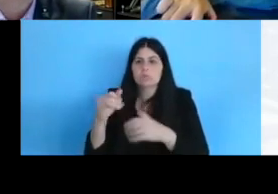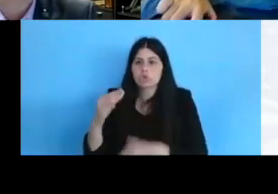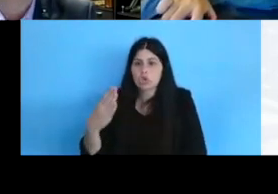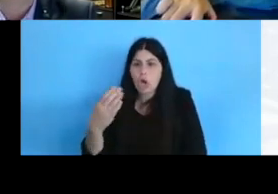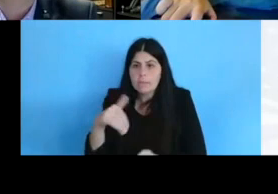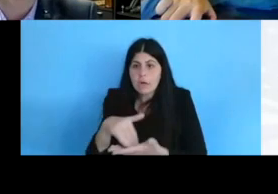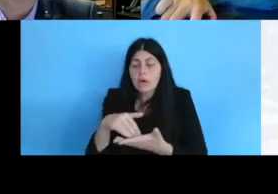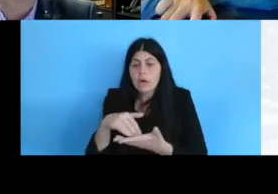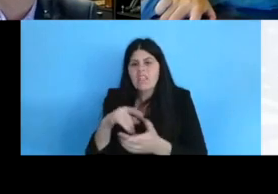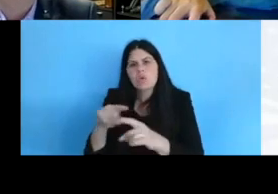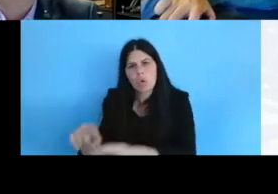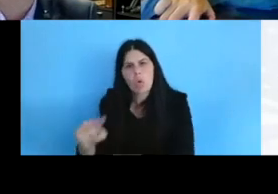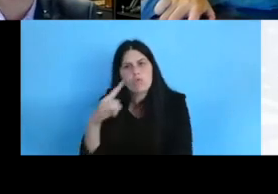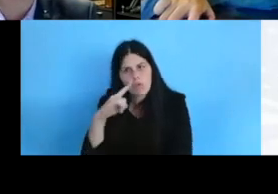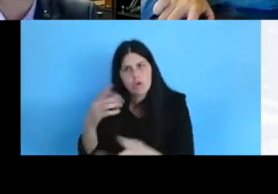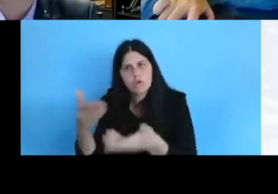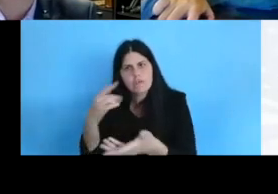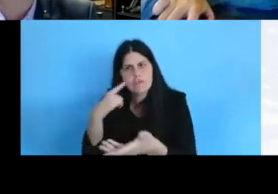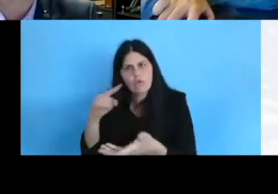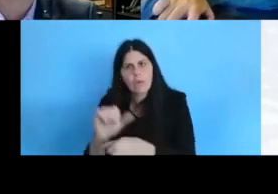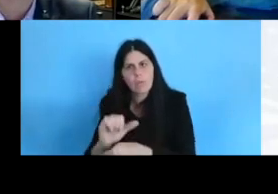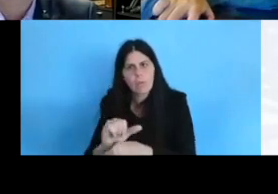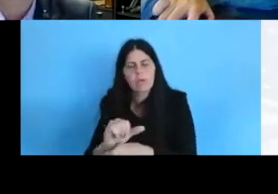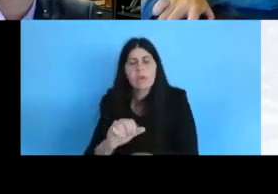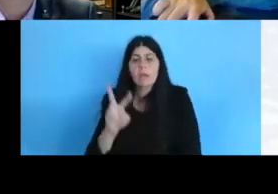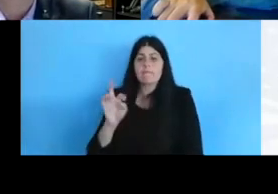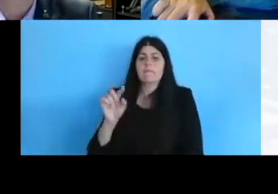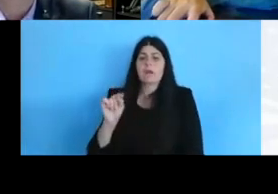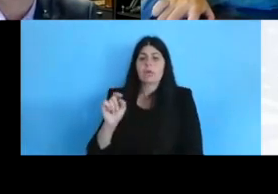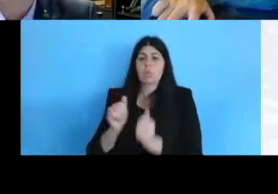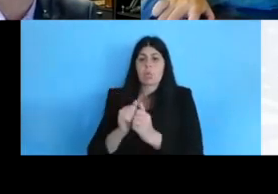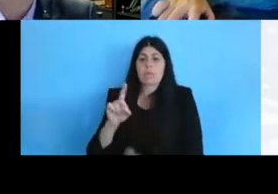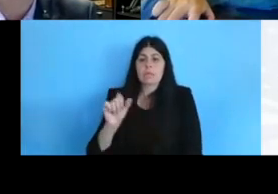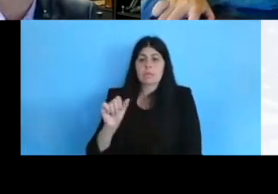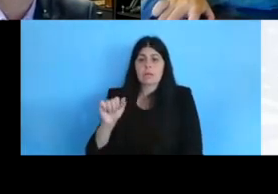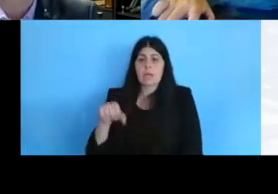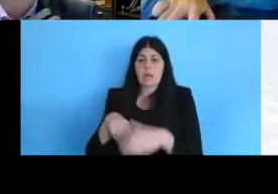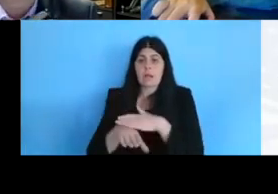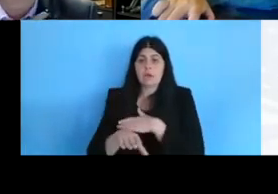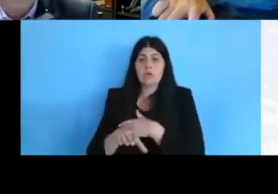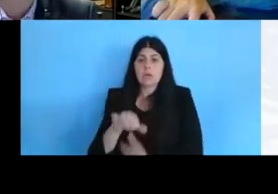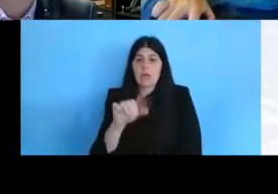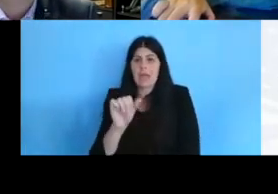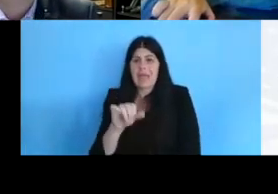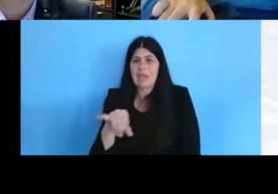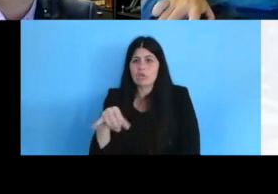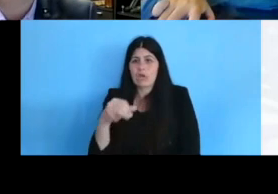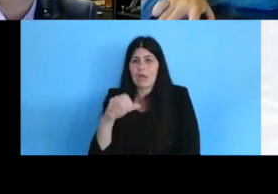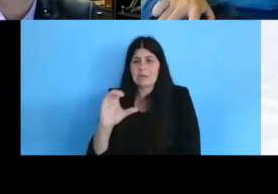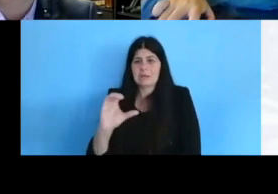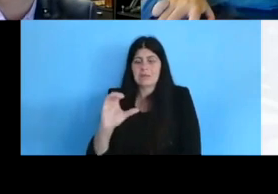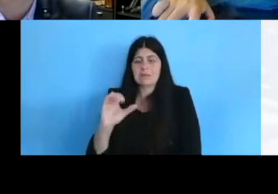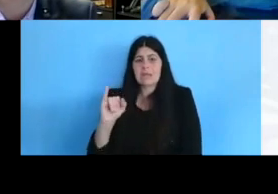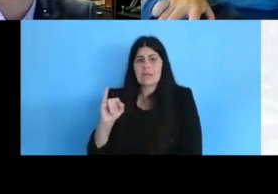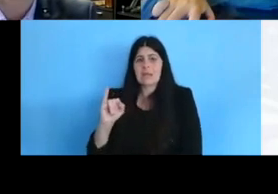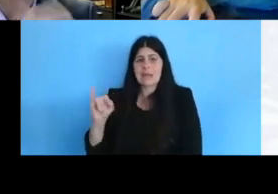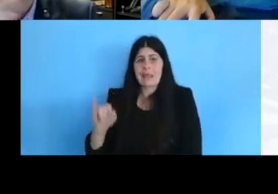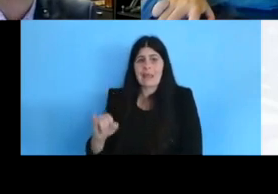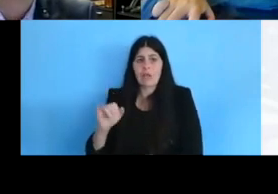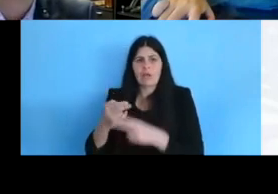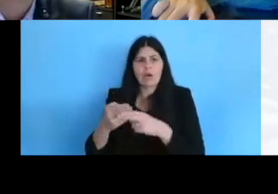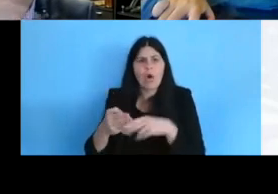for employment. And a veteran with a disability can go into the AJCs in Indiana, they're called a Work One, and find a vet